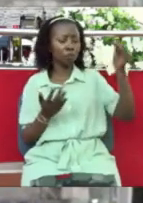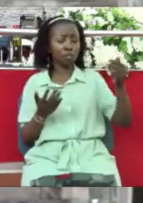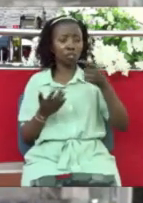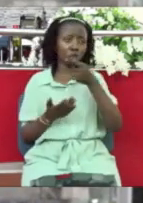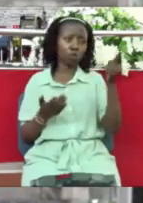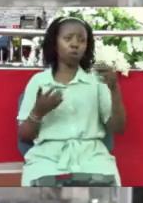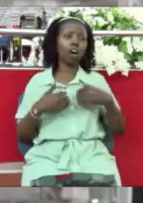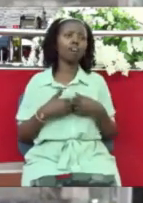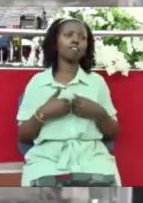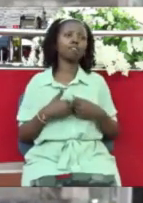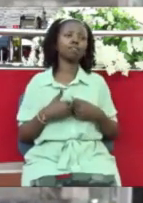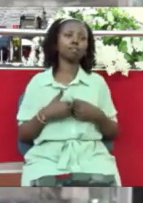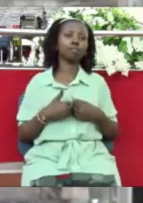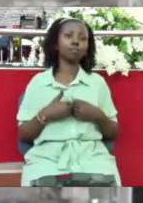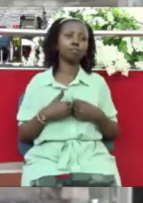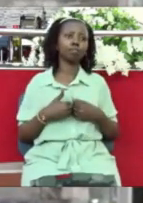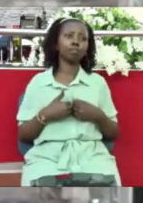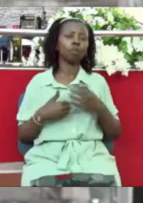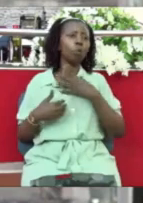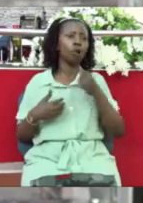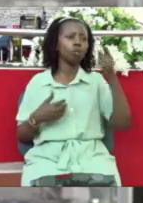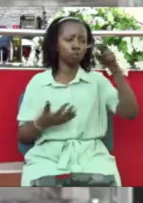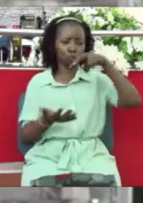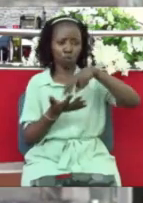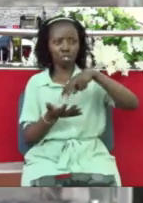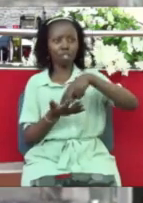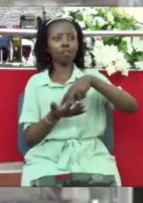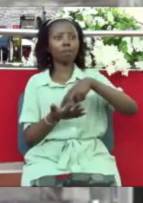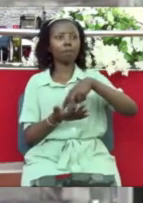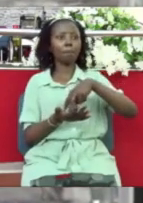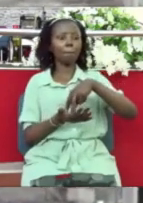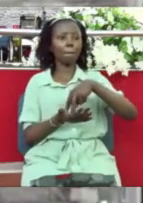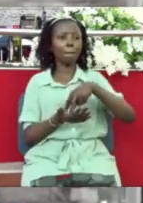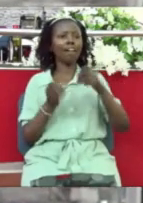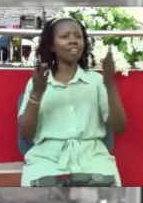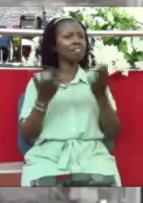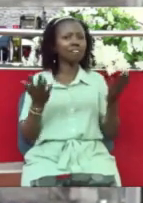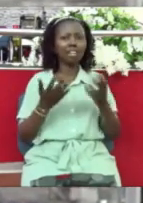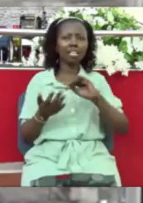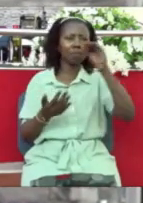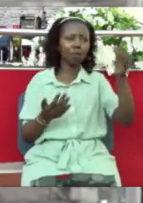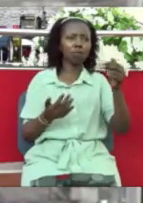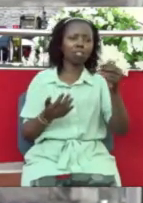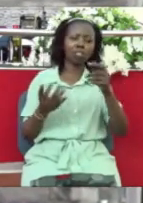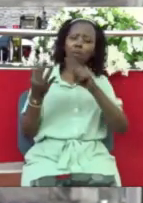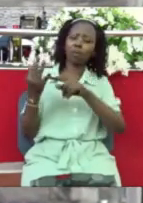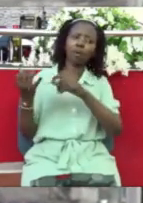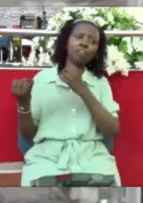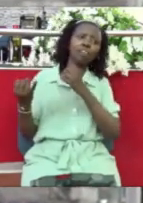now, I want you to stand on your two feet. If any of those are the mountains that you're dealing